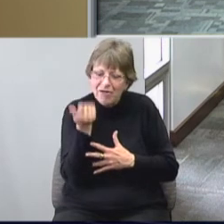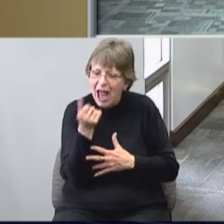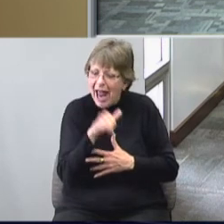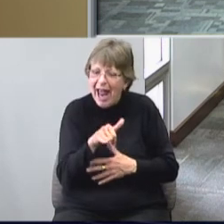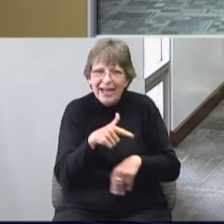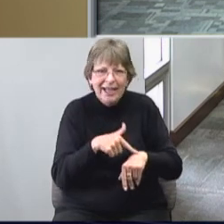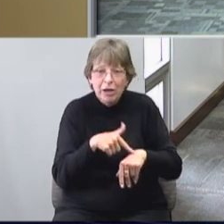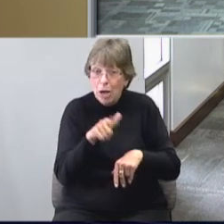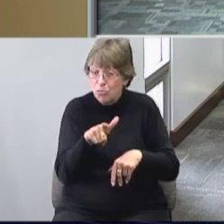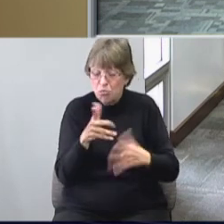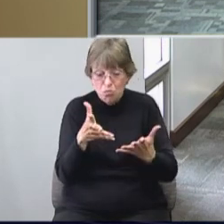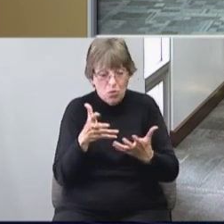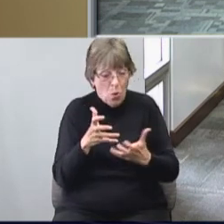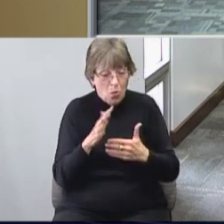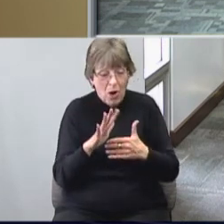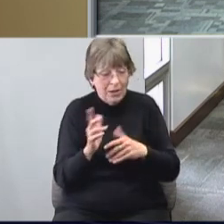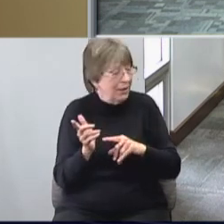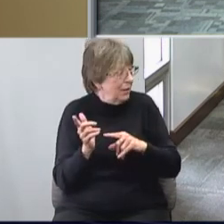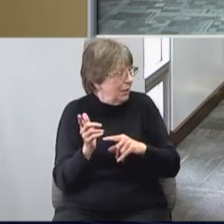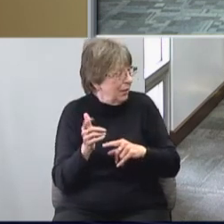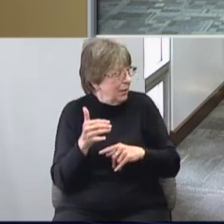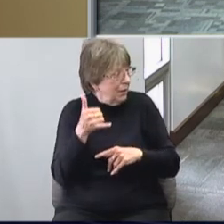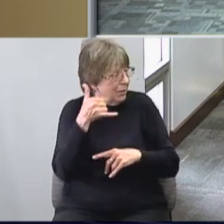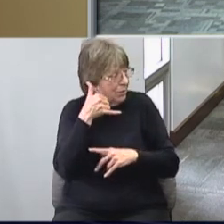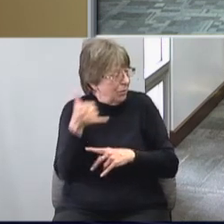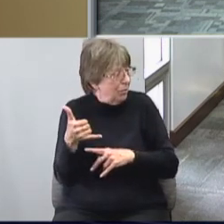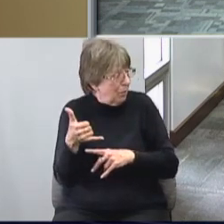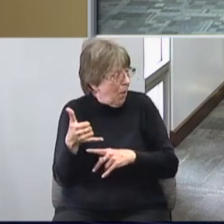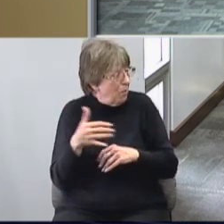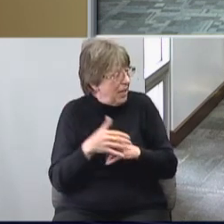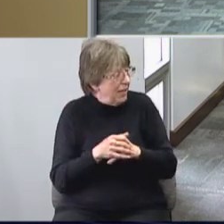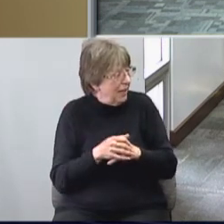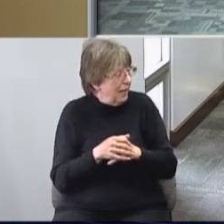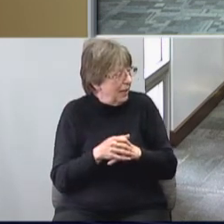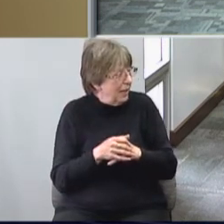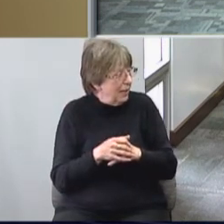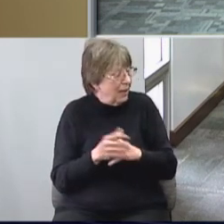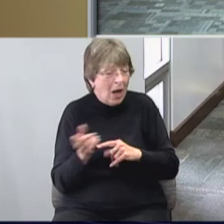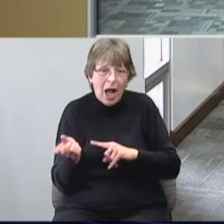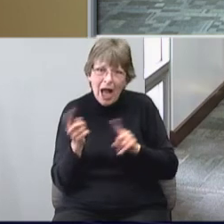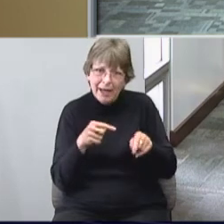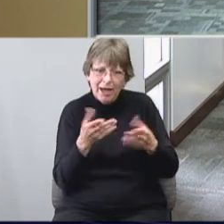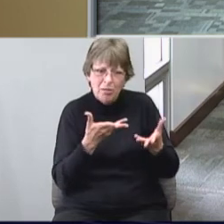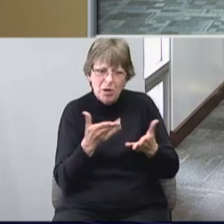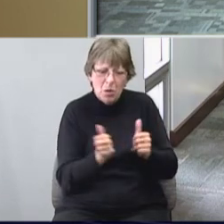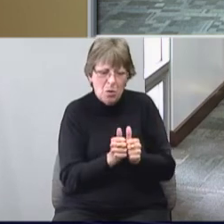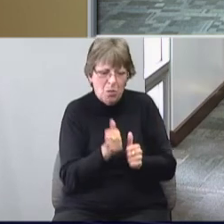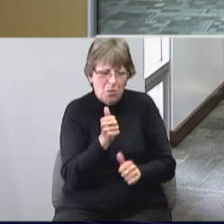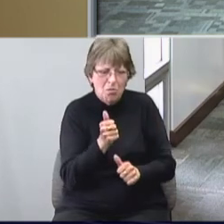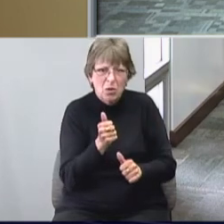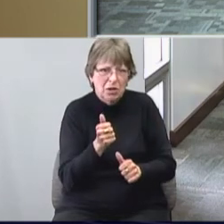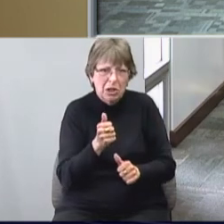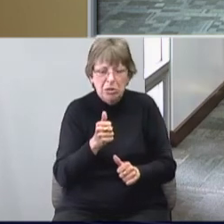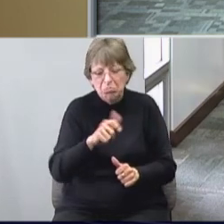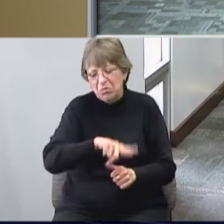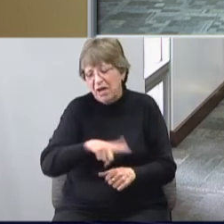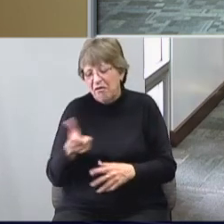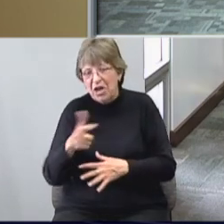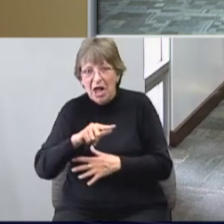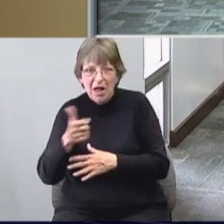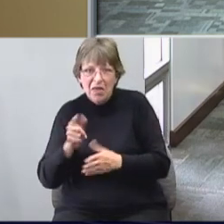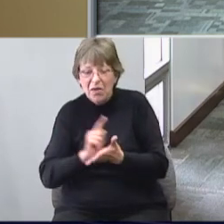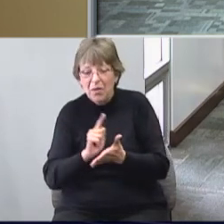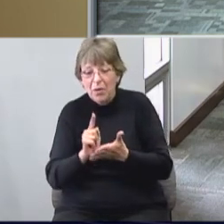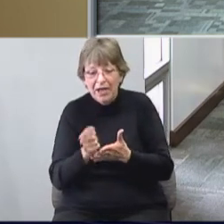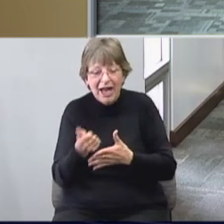all can get my cell phone number with John. I come here mostly every other week, but anytime